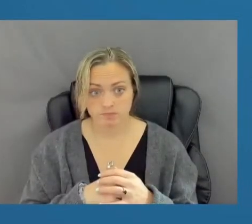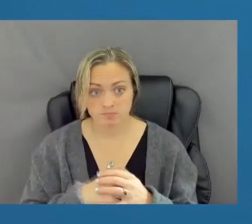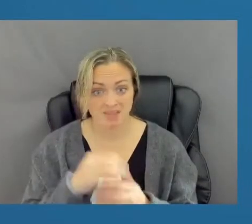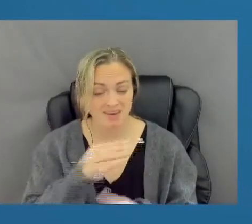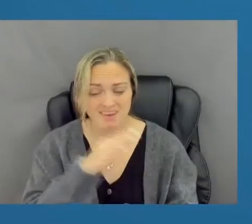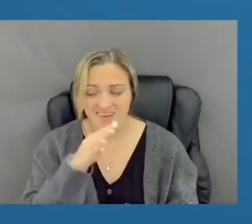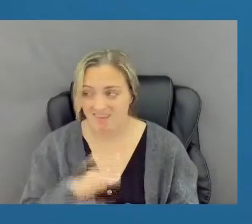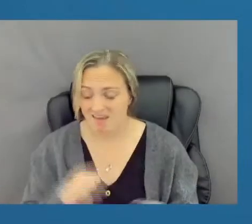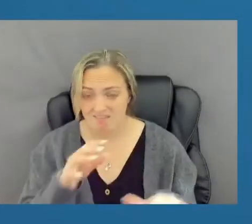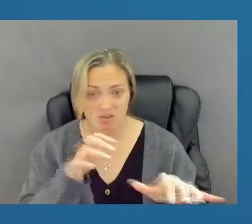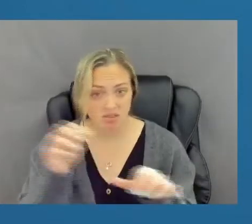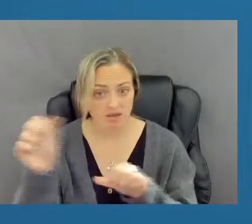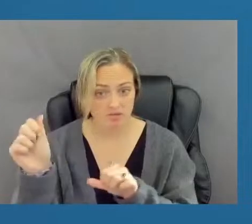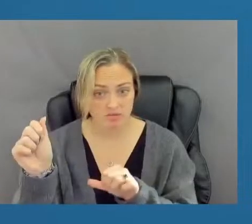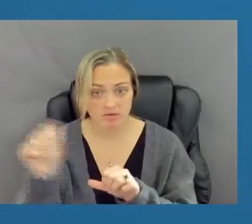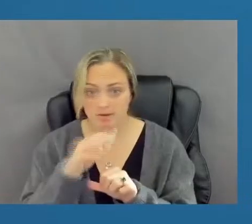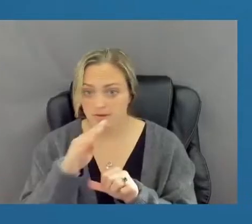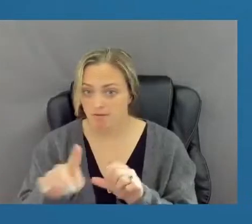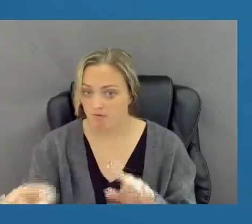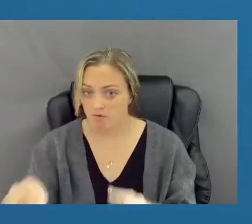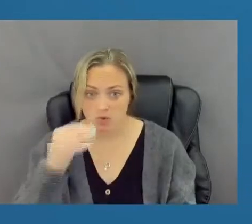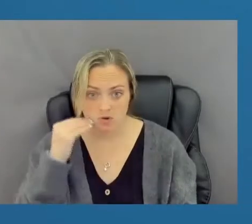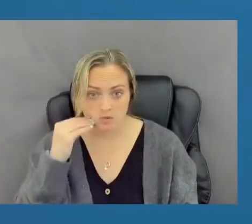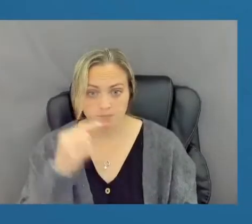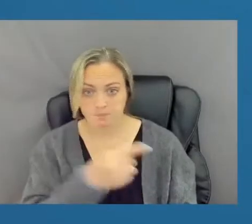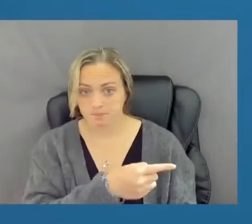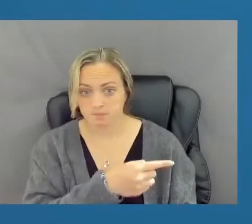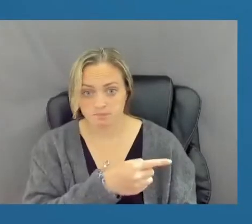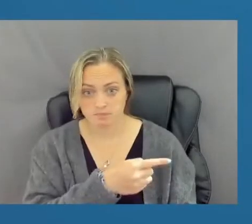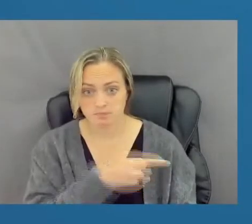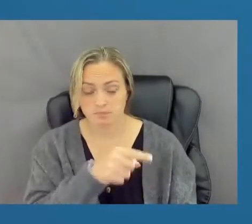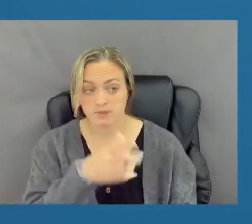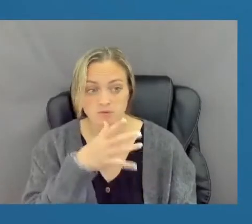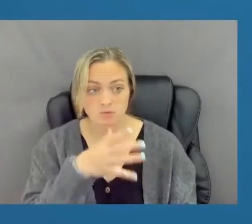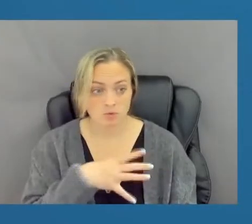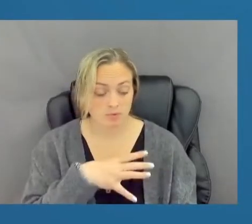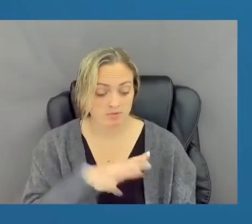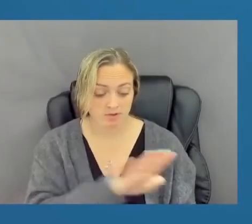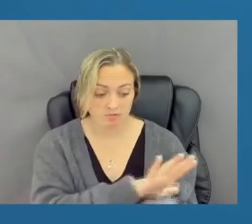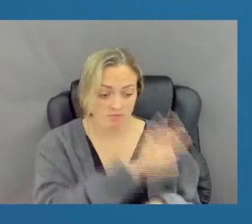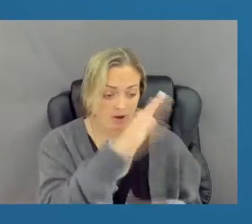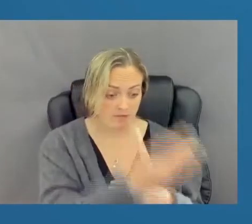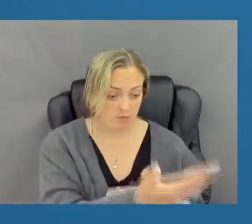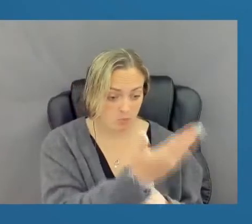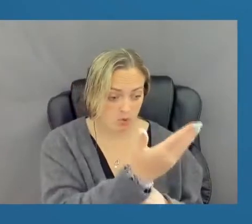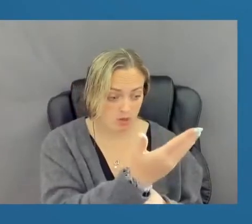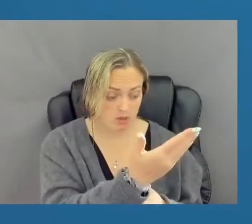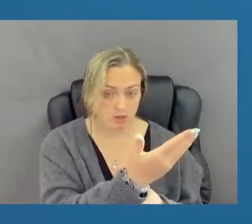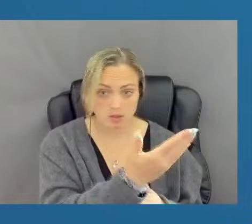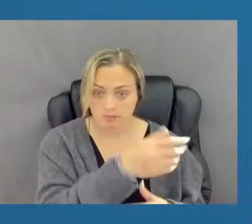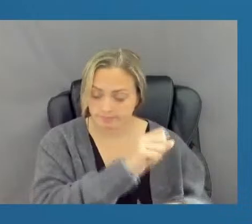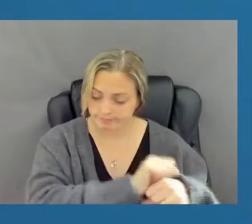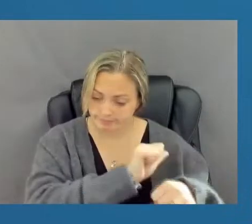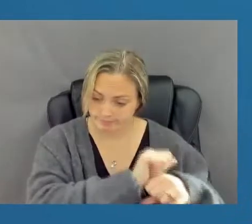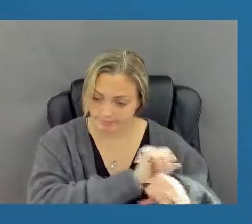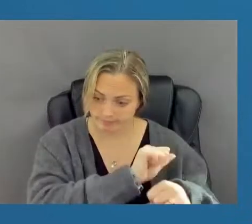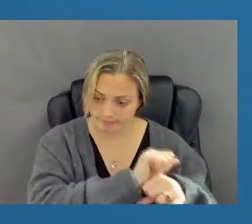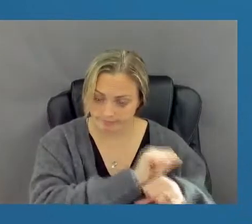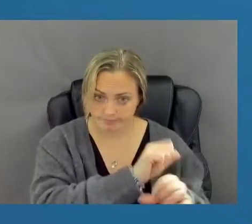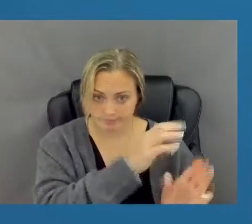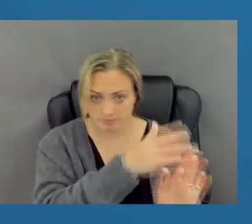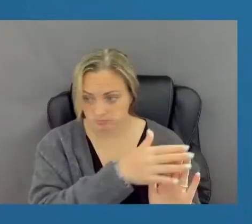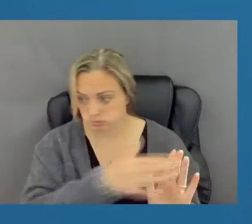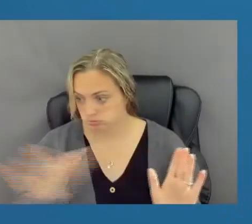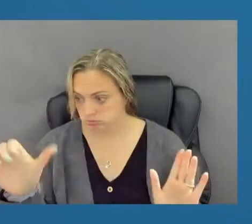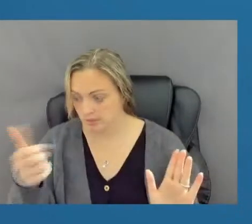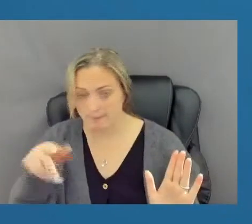She never went home. This lady, from 5 o'clock in the morning, she was on the units up until 10 p.m.